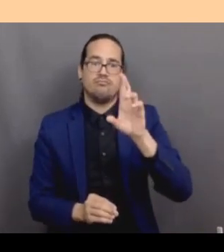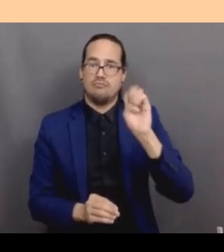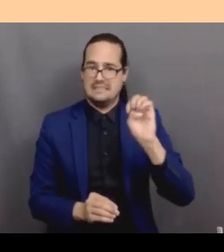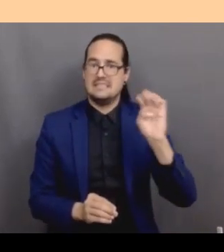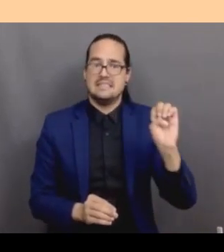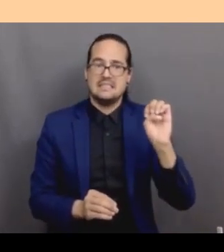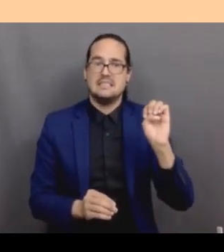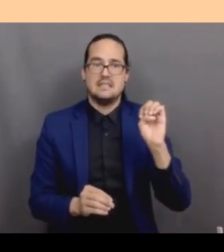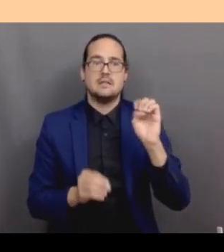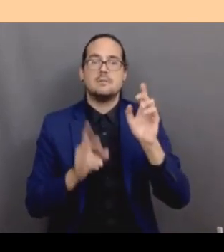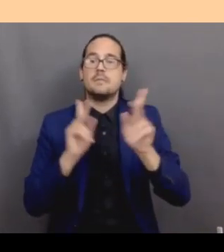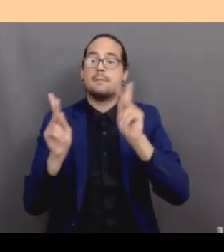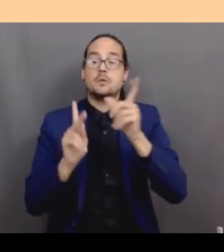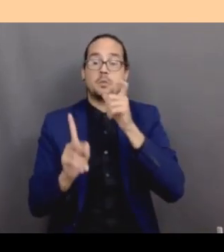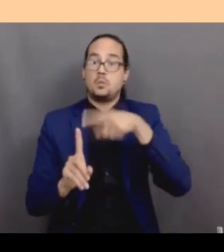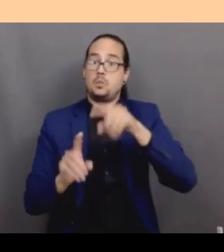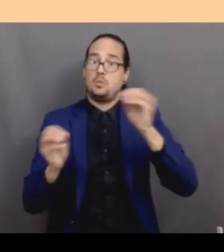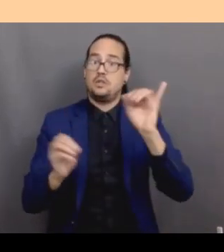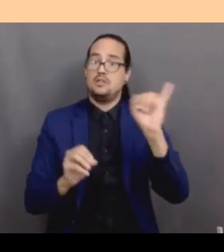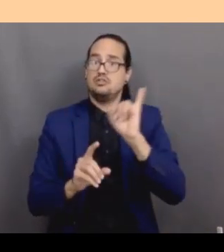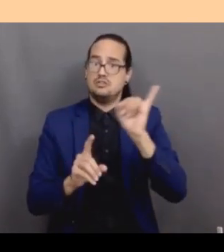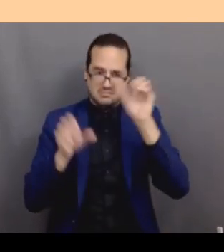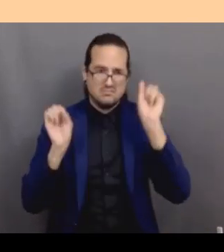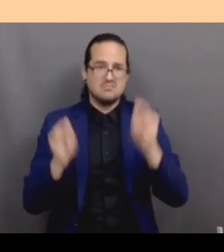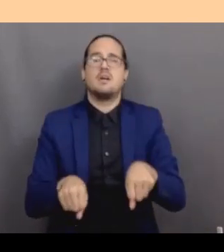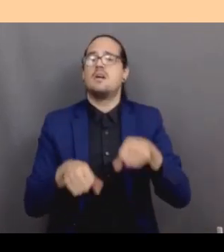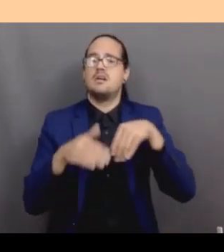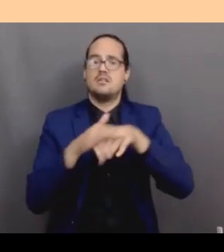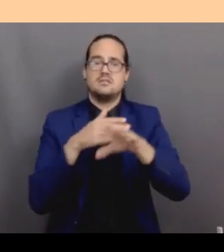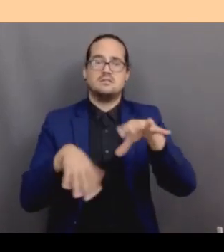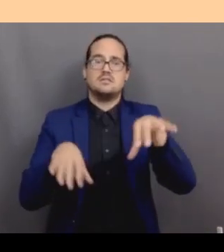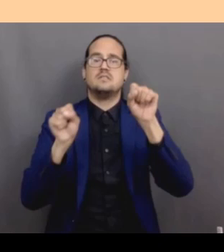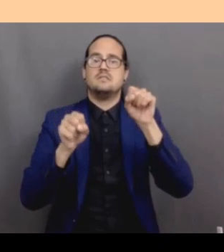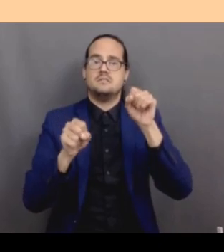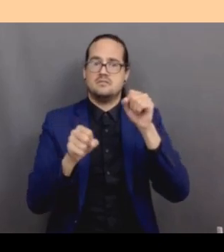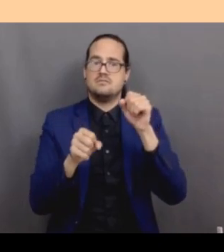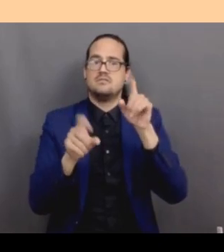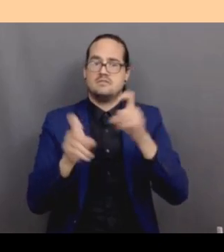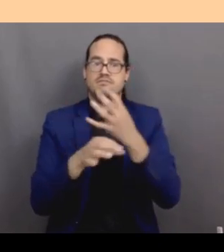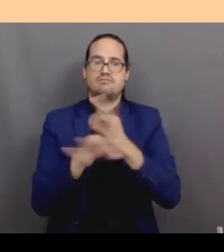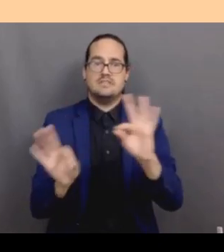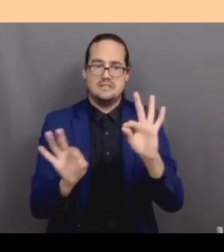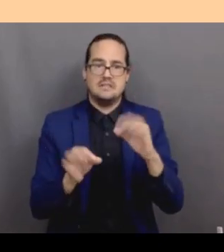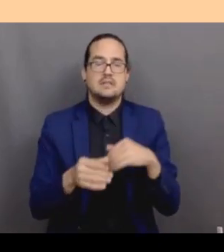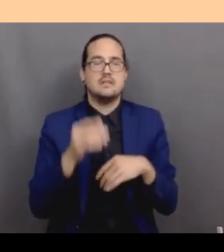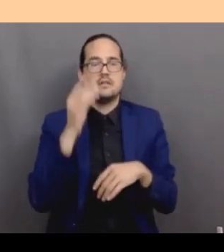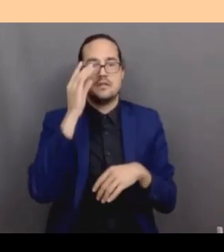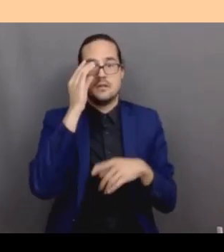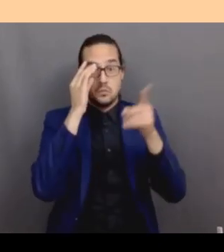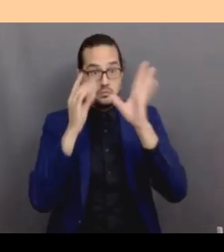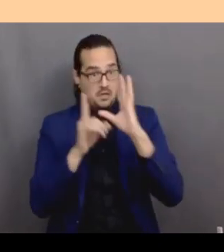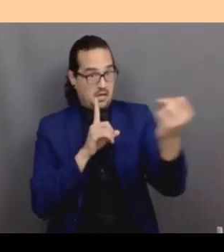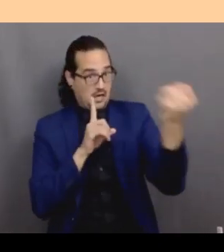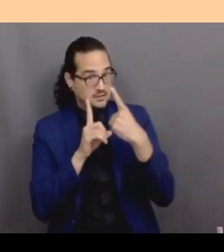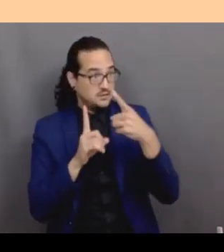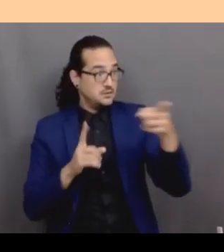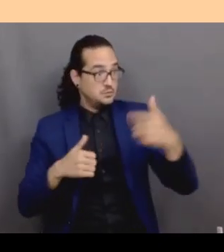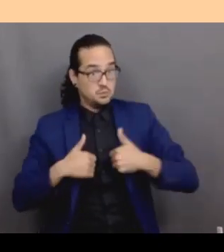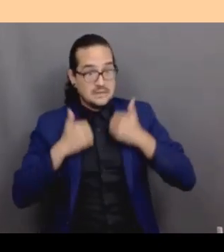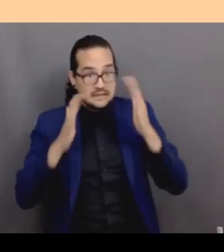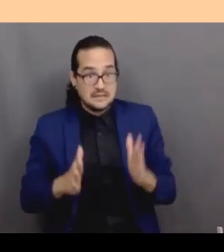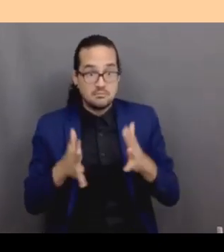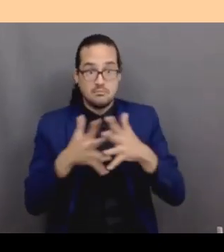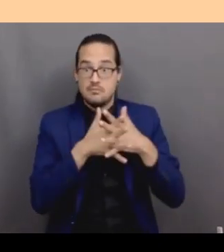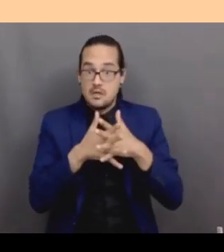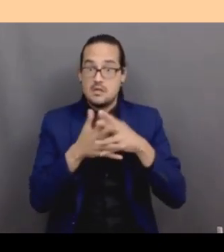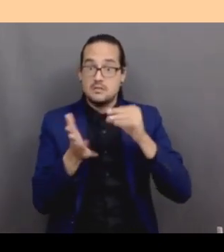And is there any citizenship information that's collected as that process is done? No, we collect your name and your date of